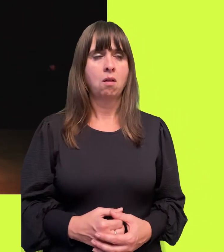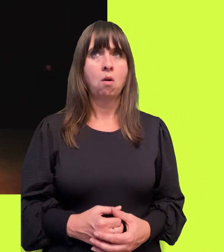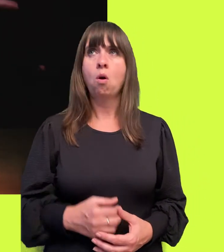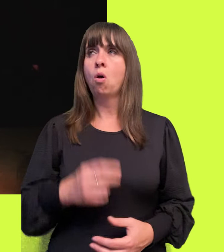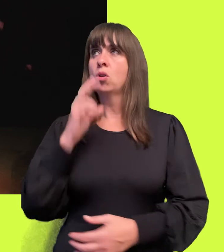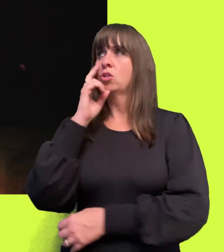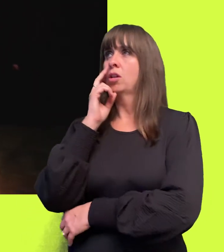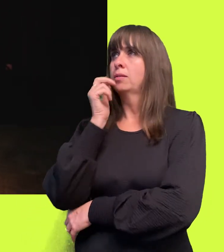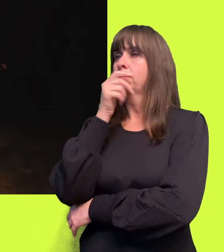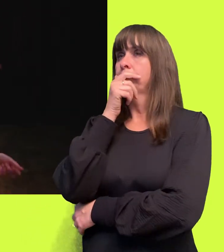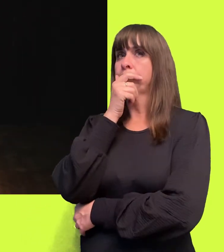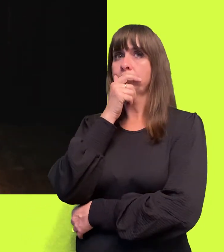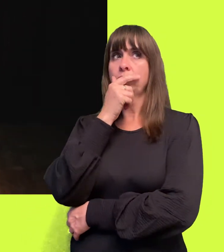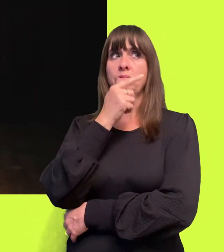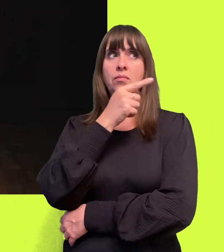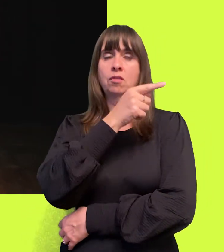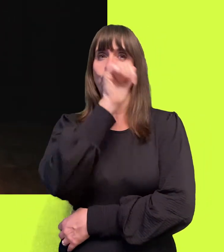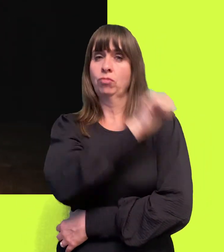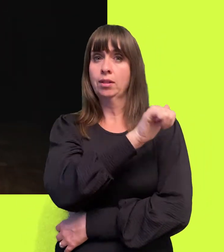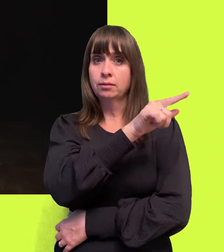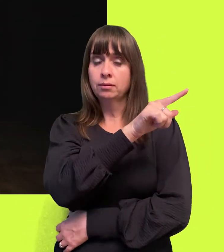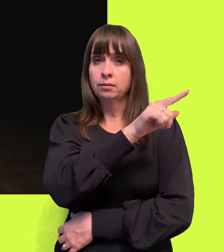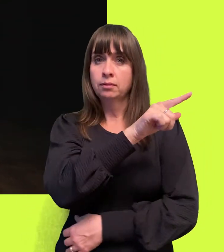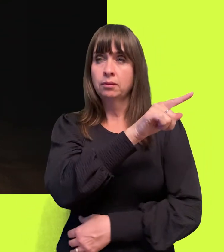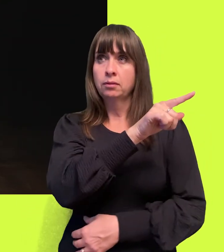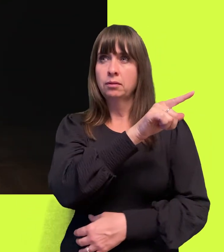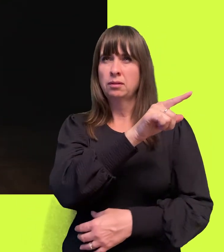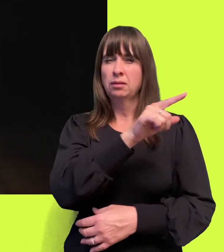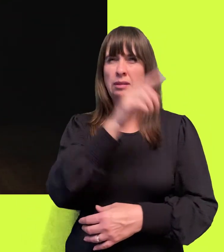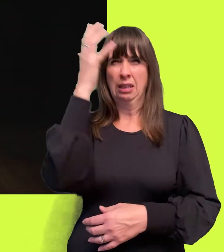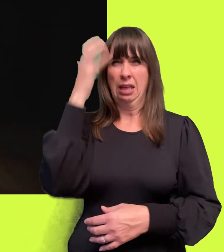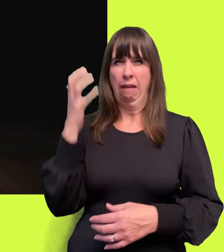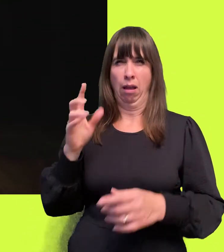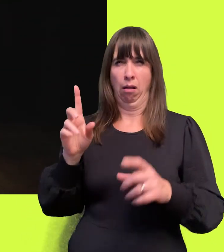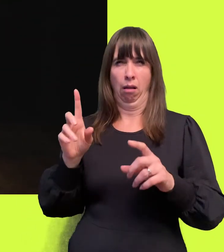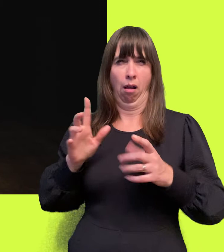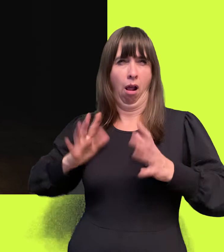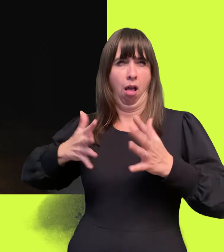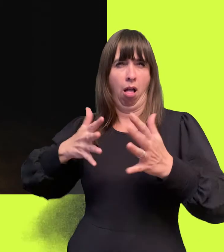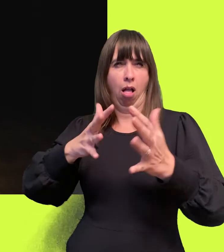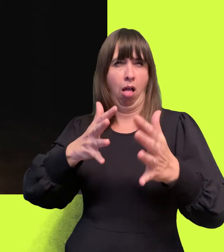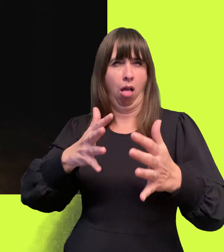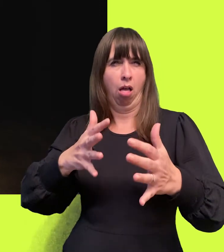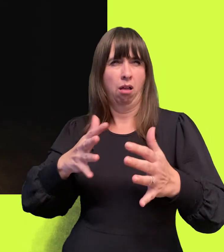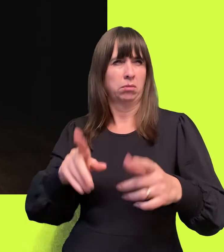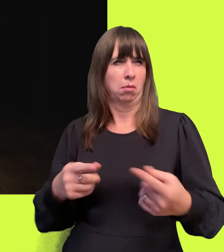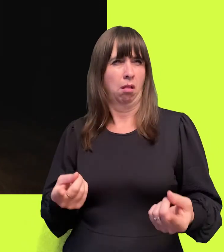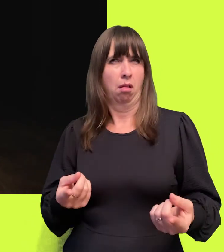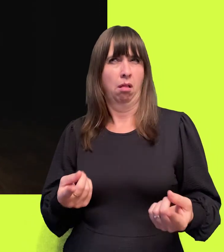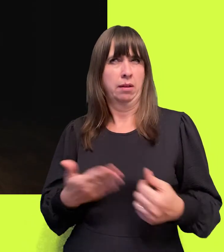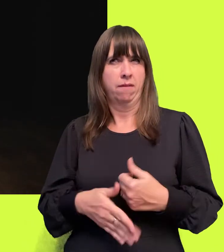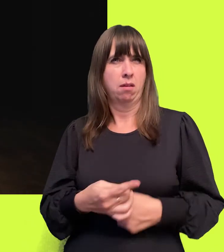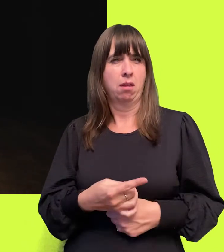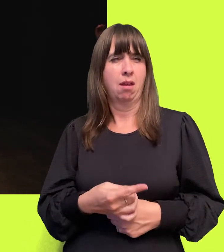What? Yeah, Roger's right. Since when has ever been able to sign like that? What? Oh, come on.